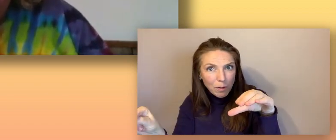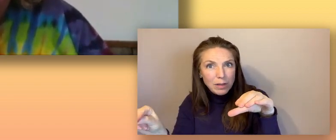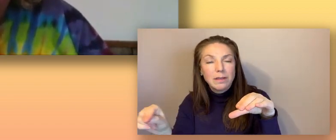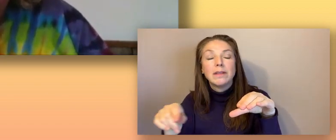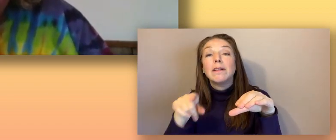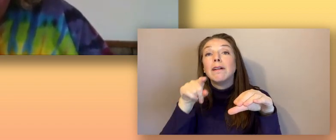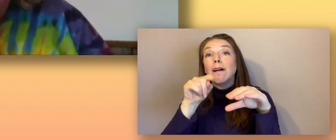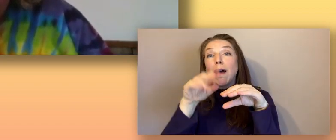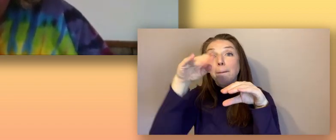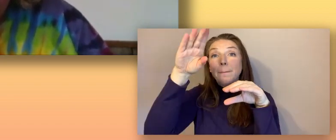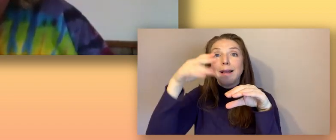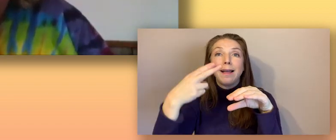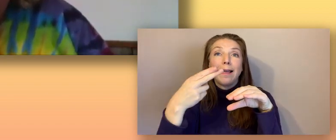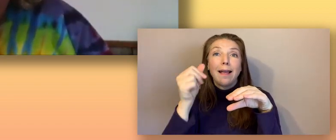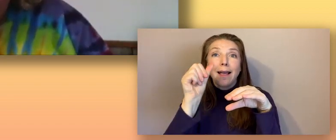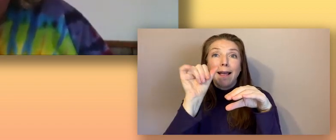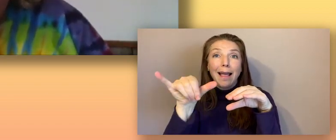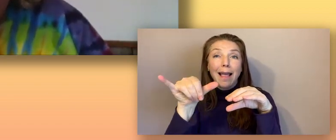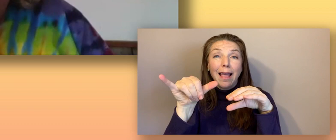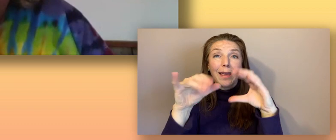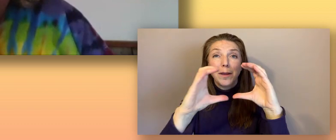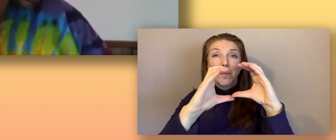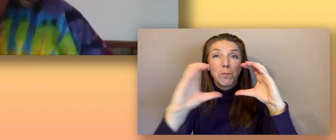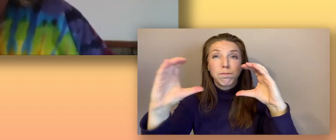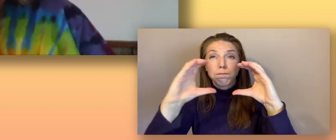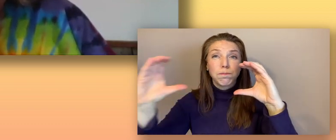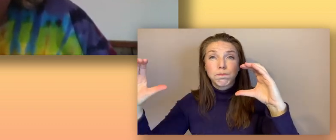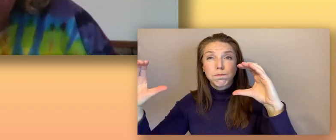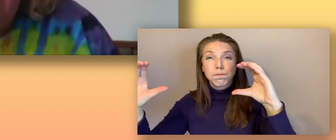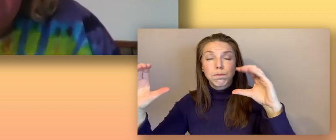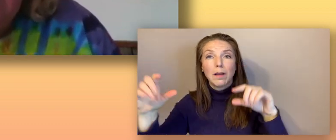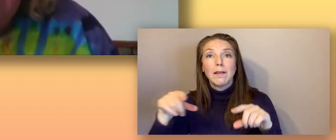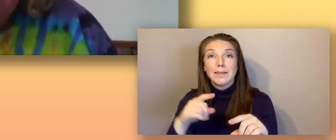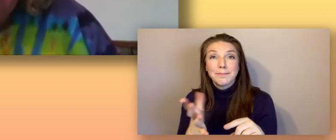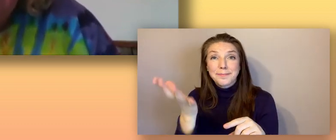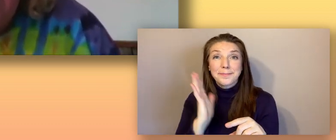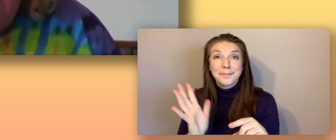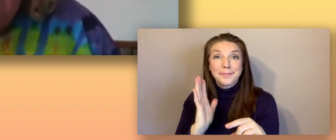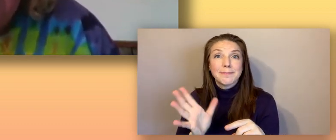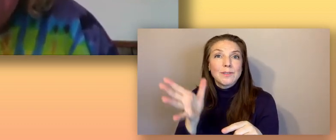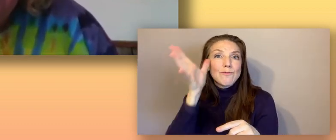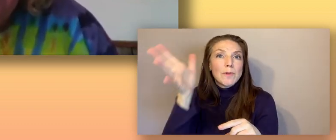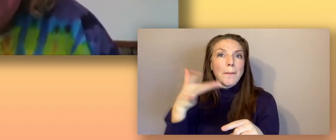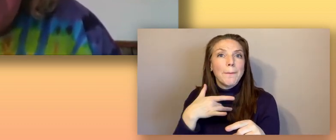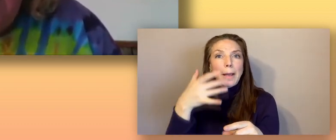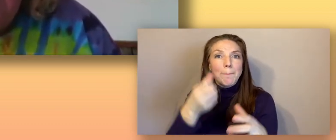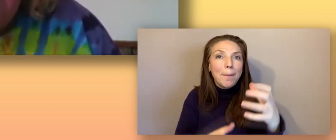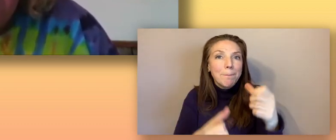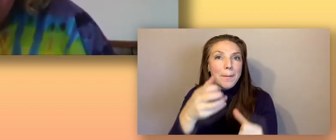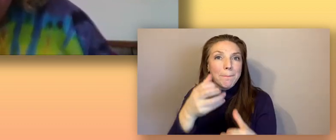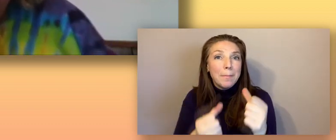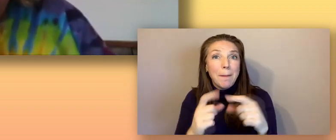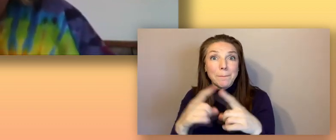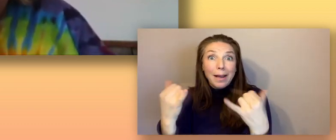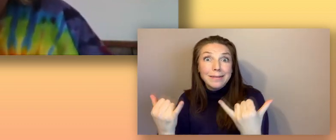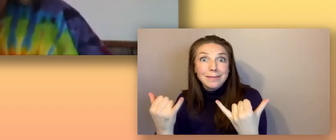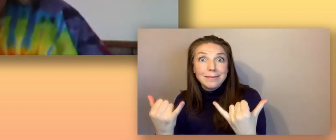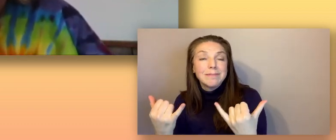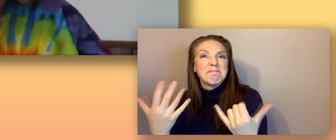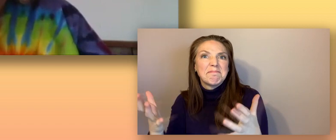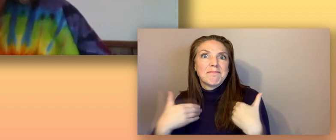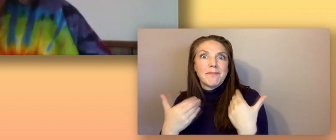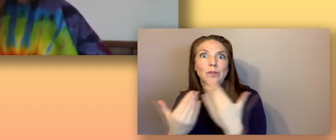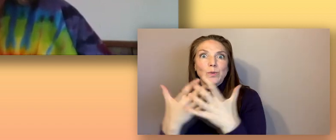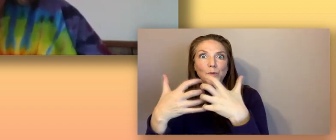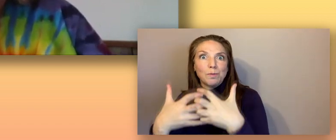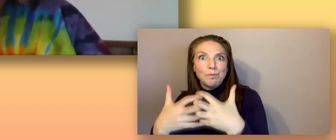by hand. Now he did it with milking machines that went suck, suck, suck. Then he would pour